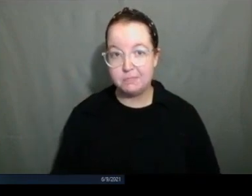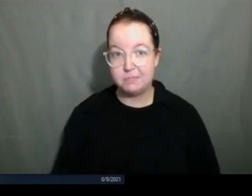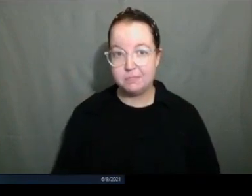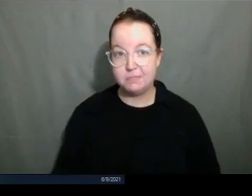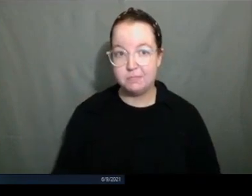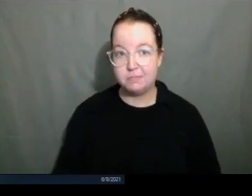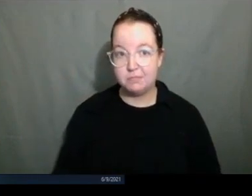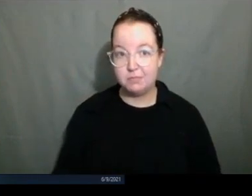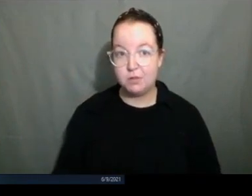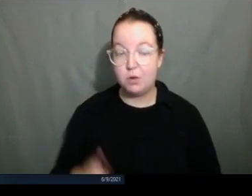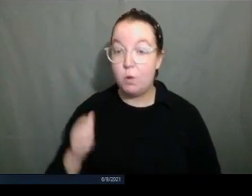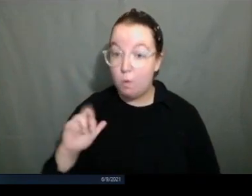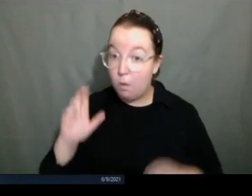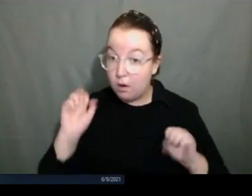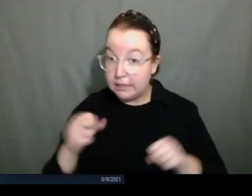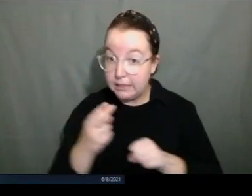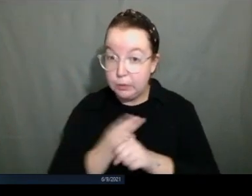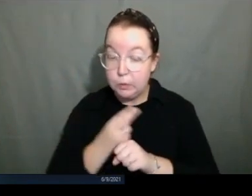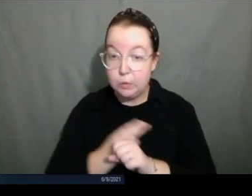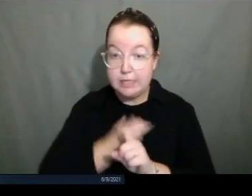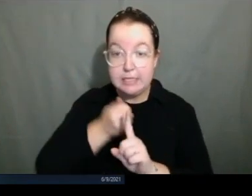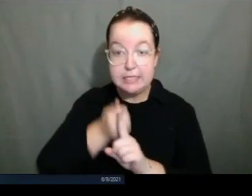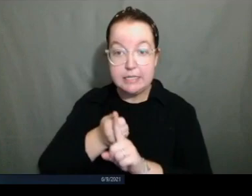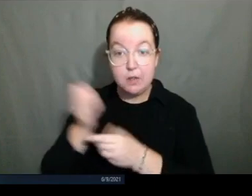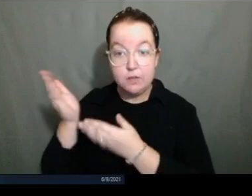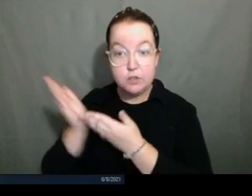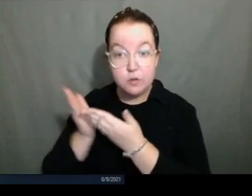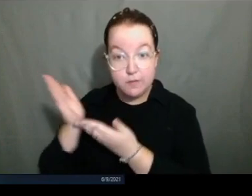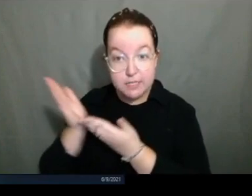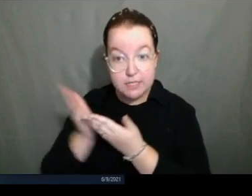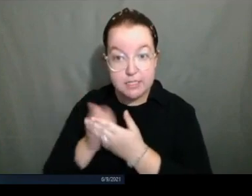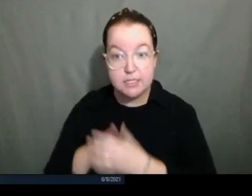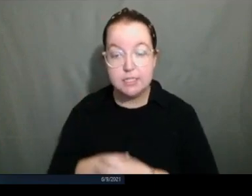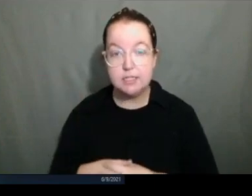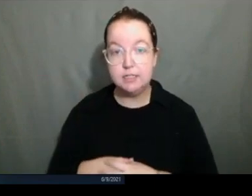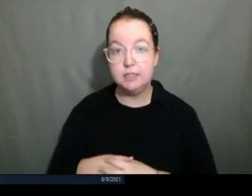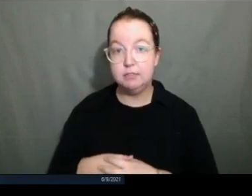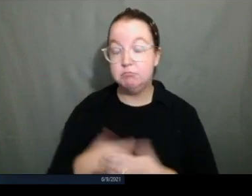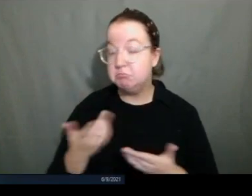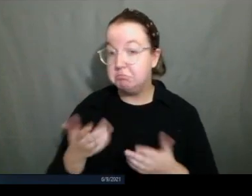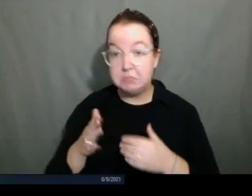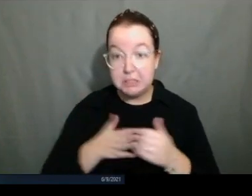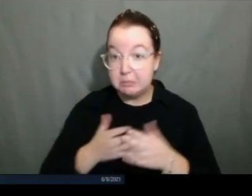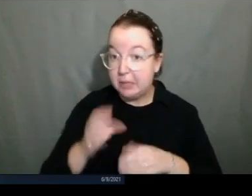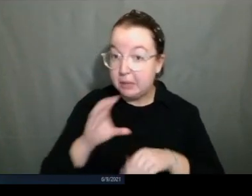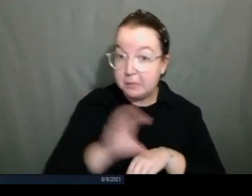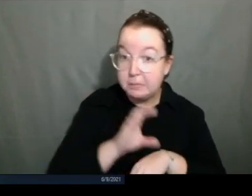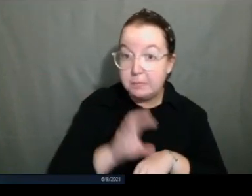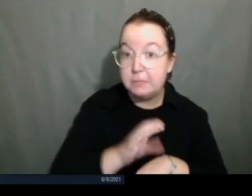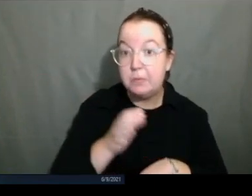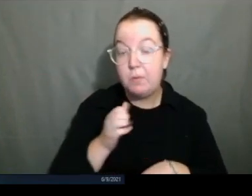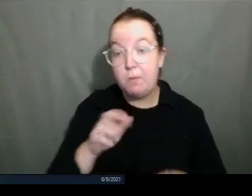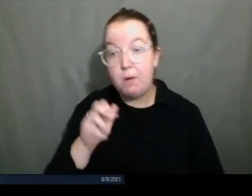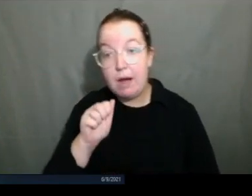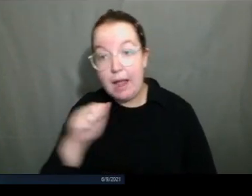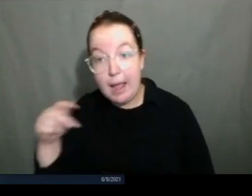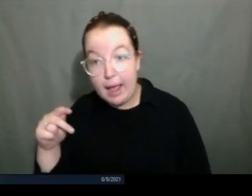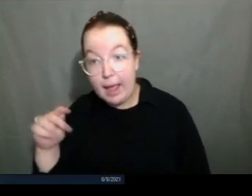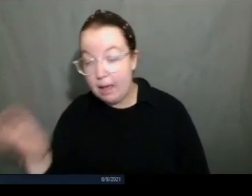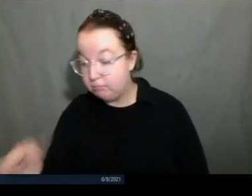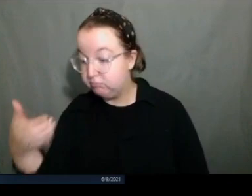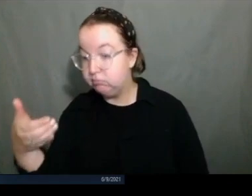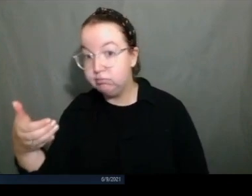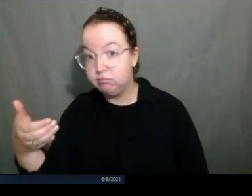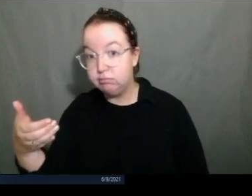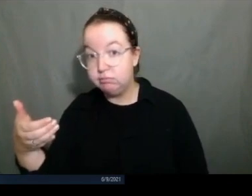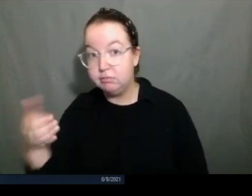within employee self-service. So within employee self-service, so whether you're logged in on a computer or you're logged in on your smartphone, you're going